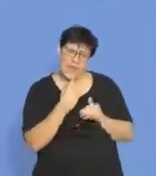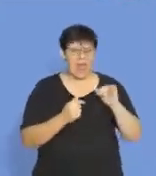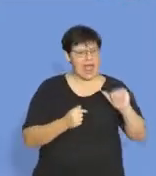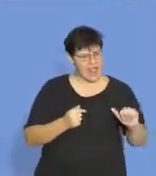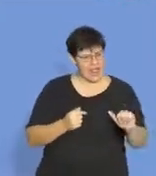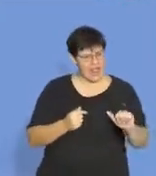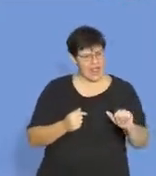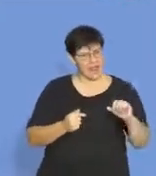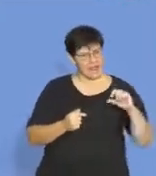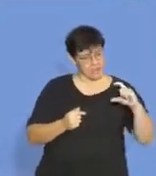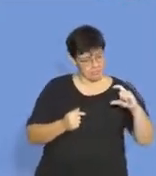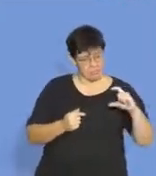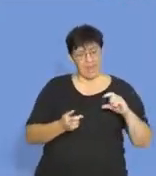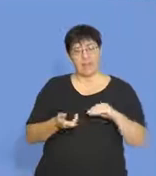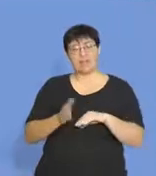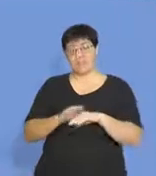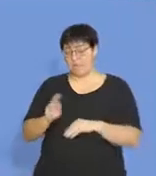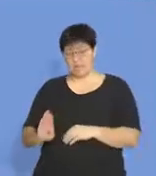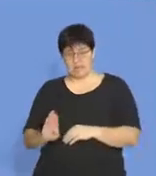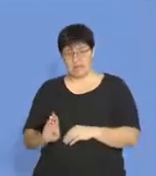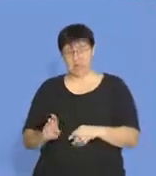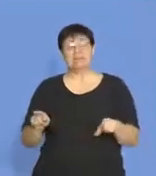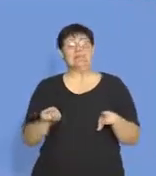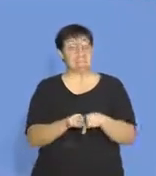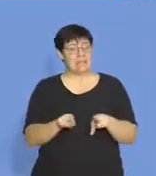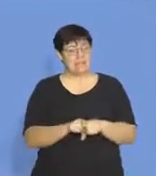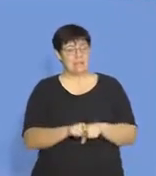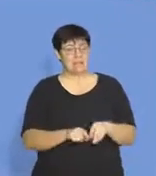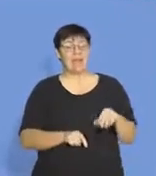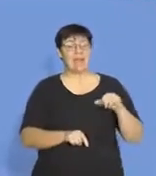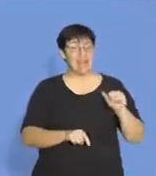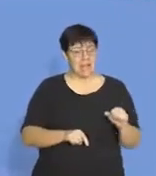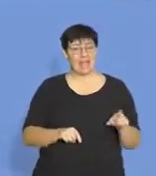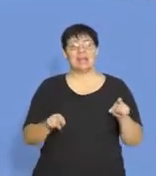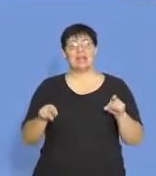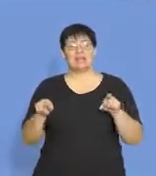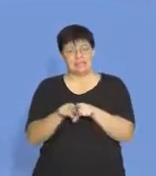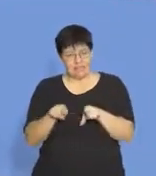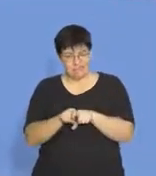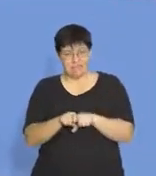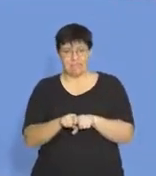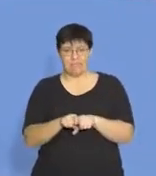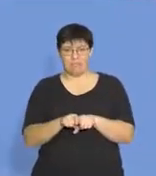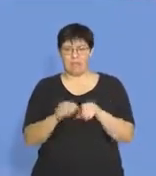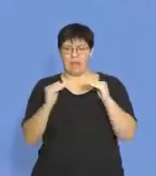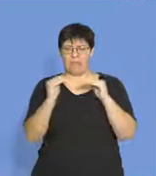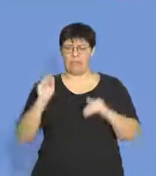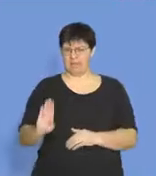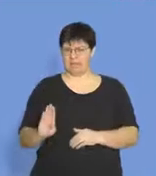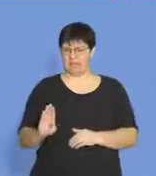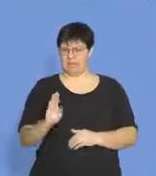is greater than B, but also A is also equal to B. So we look